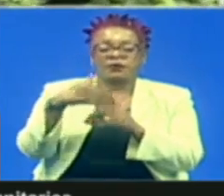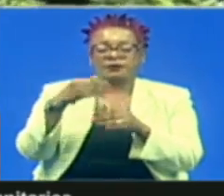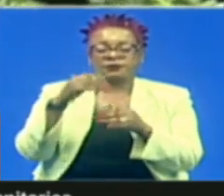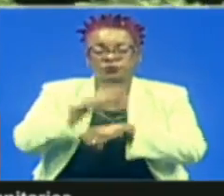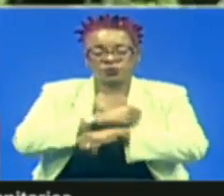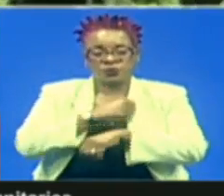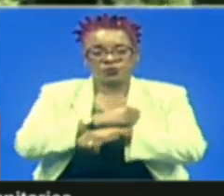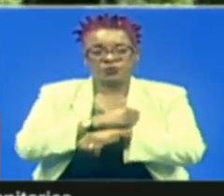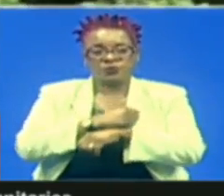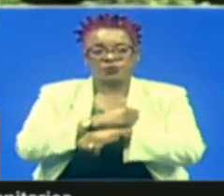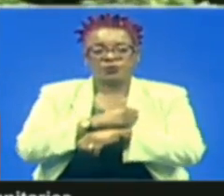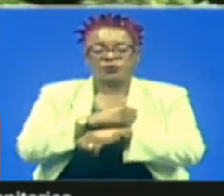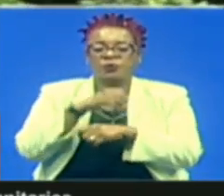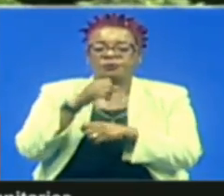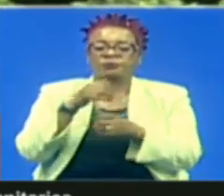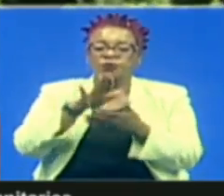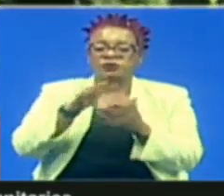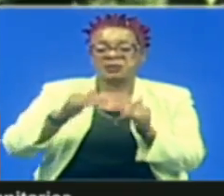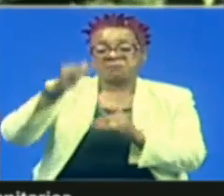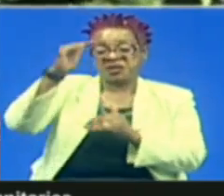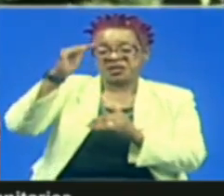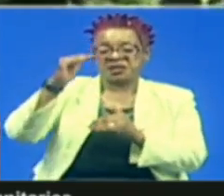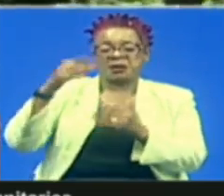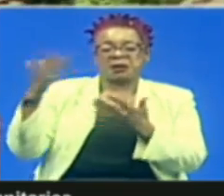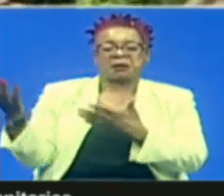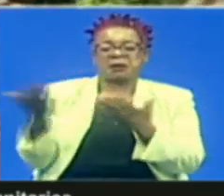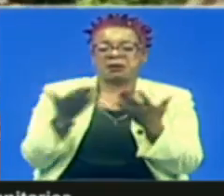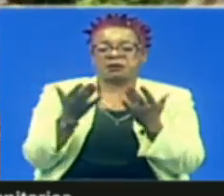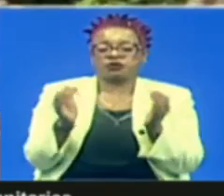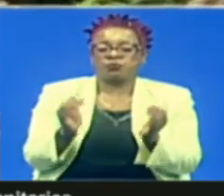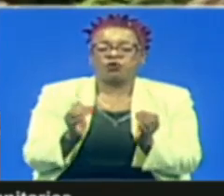carry their juniors on their backs to help them make it to the other end.